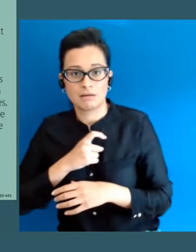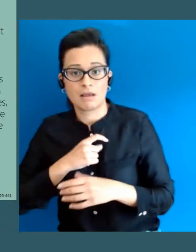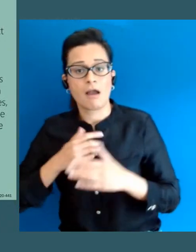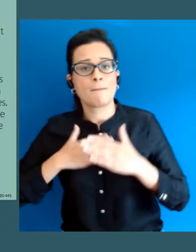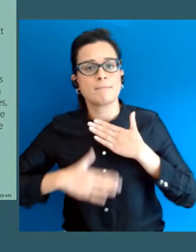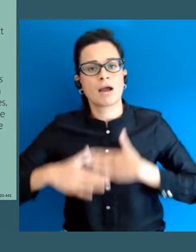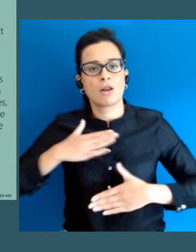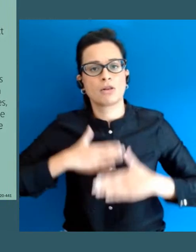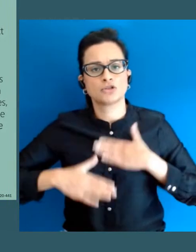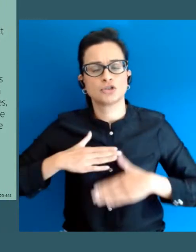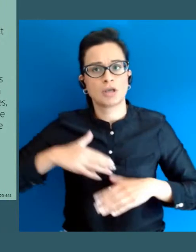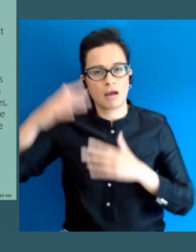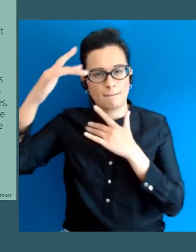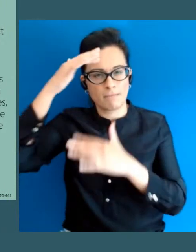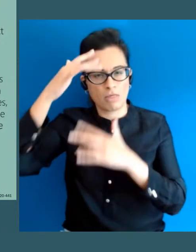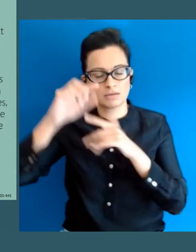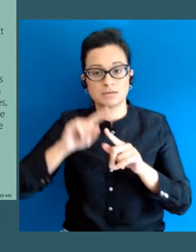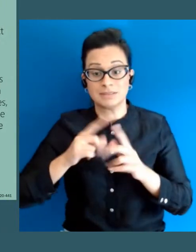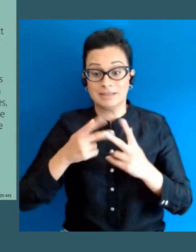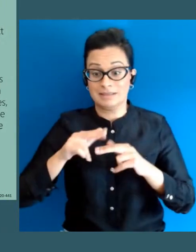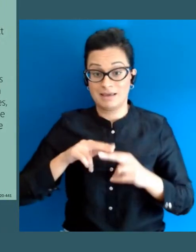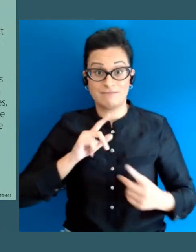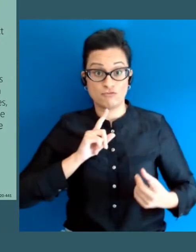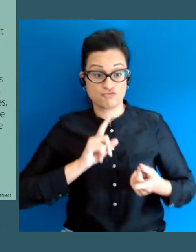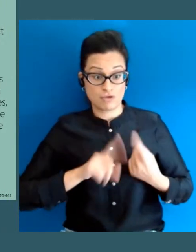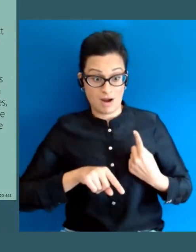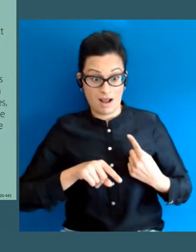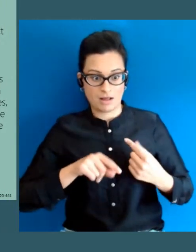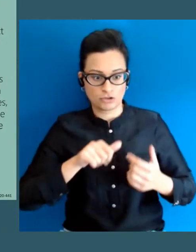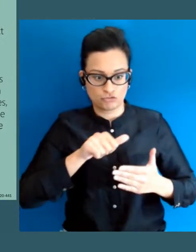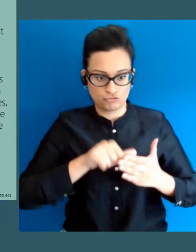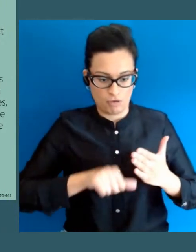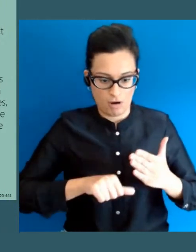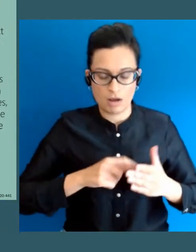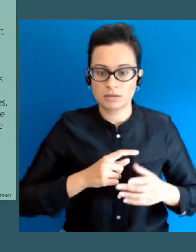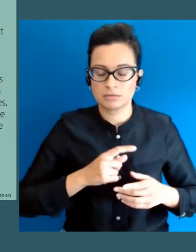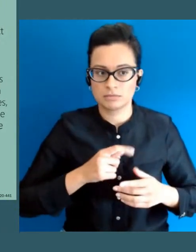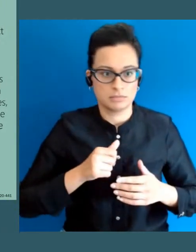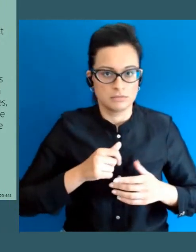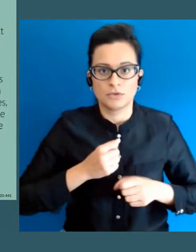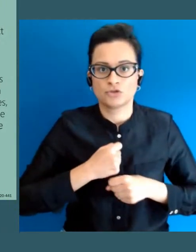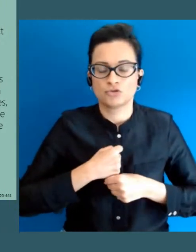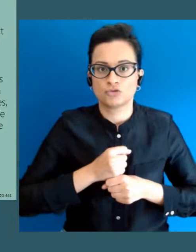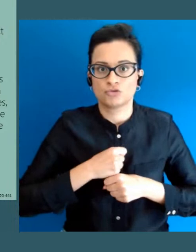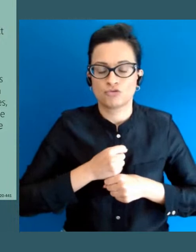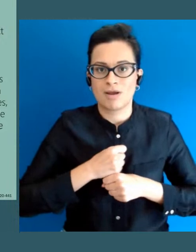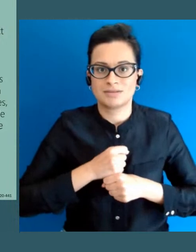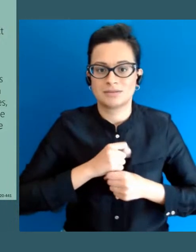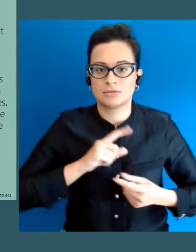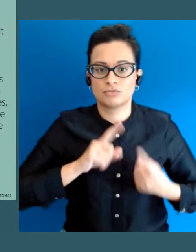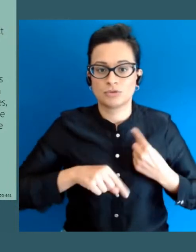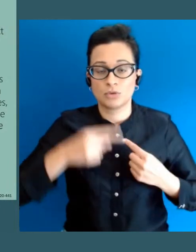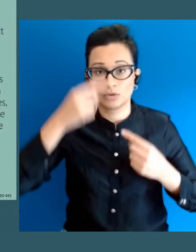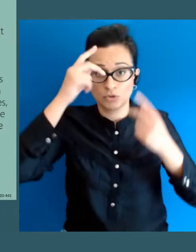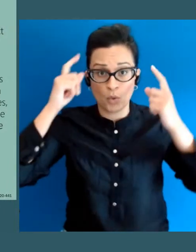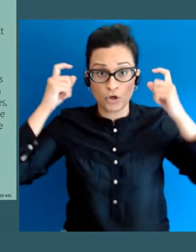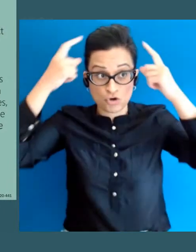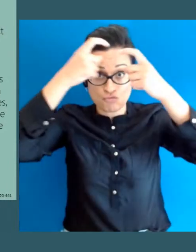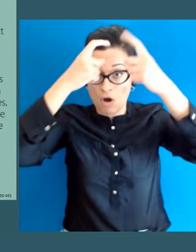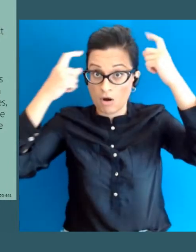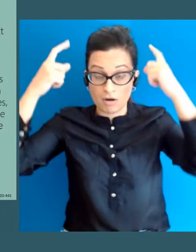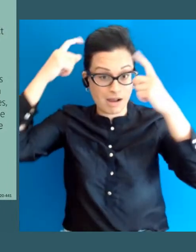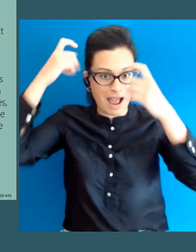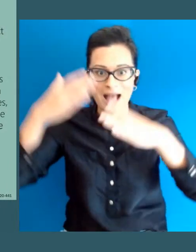actually allergic reactions trigger a stress response and change our brain's neuronal activity, which actually leads